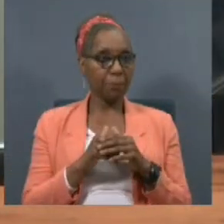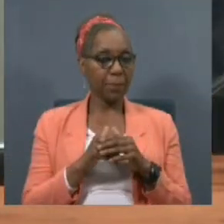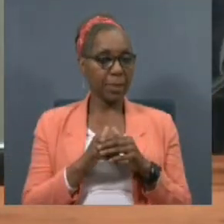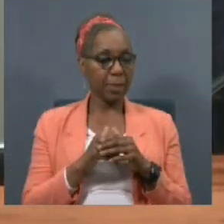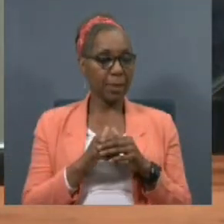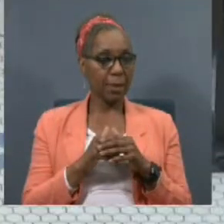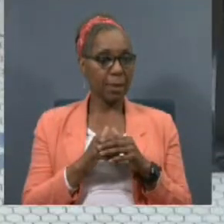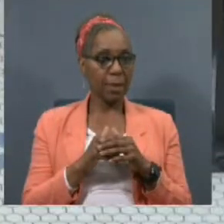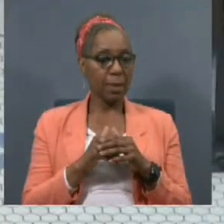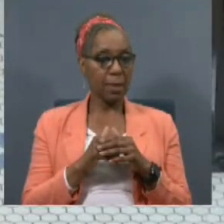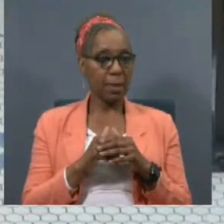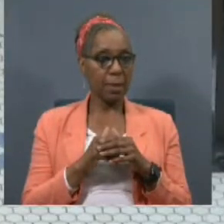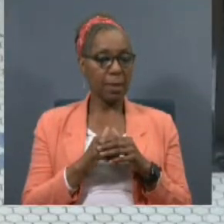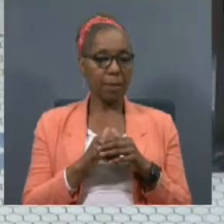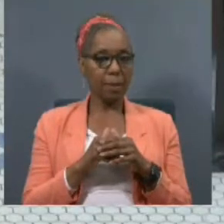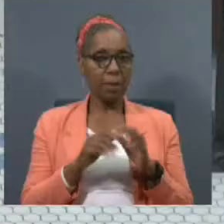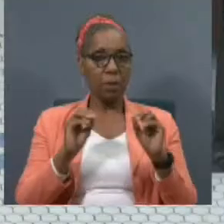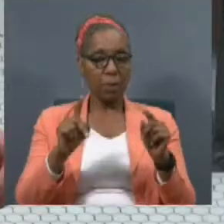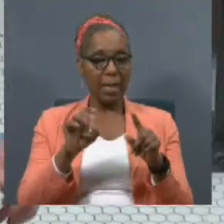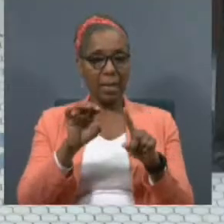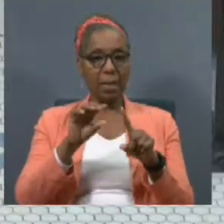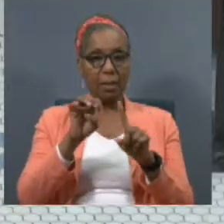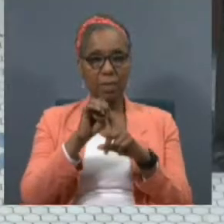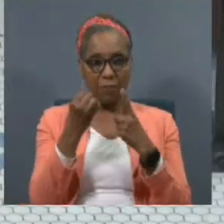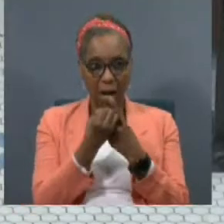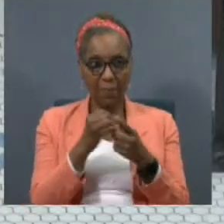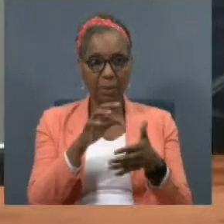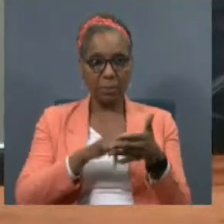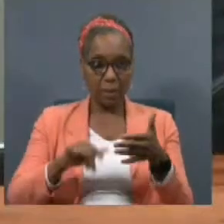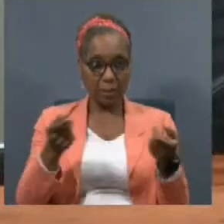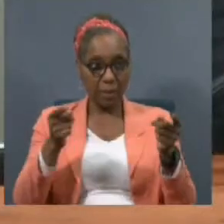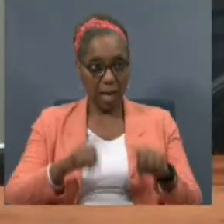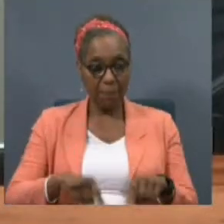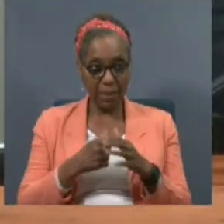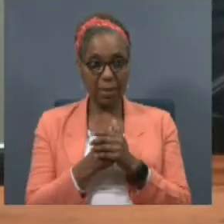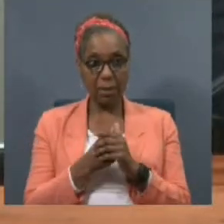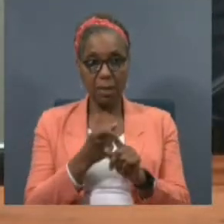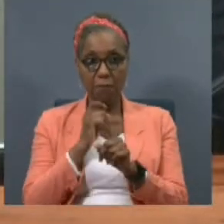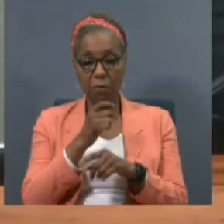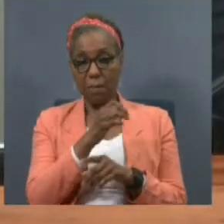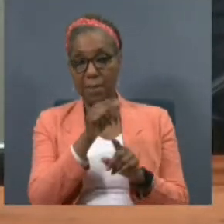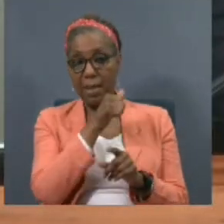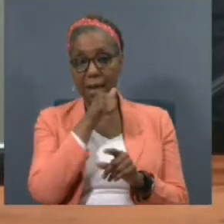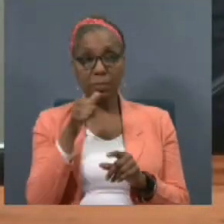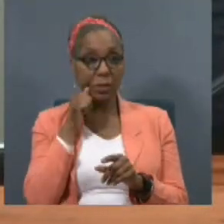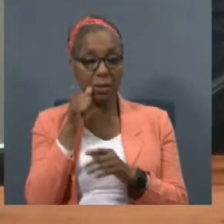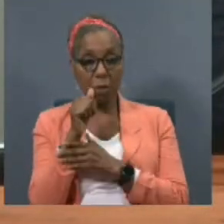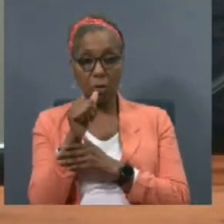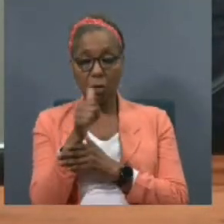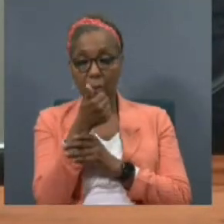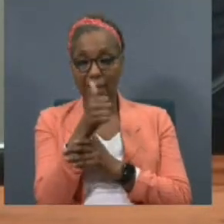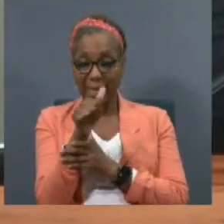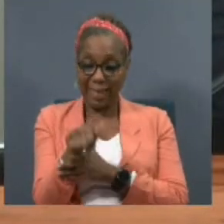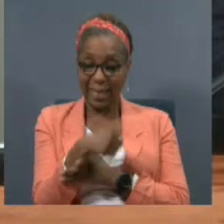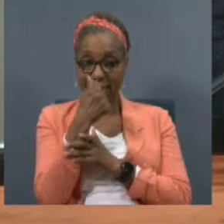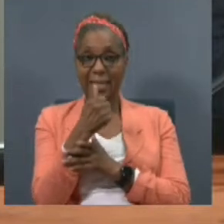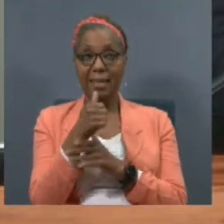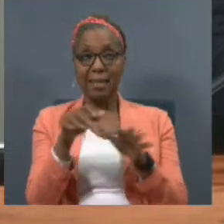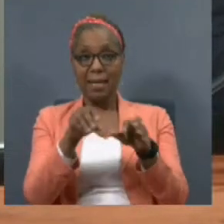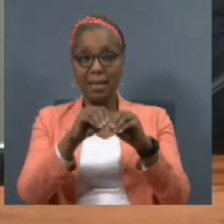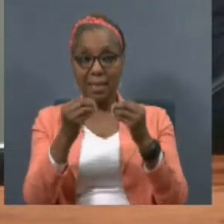you say? I'm saying if environmental studies have been done from Amazon or any entity, if you will, because